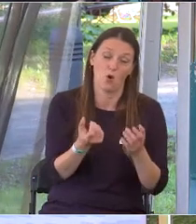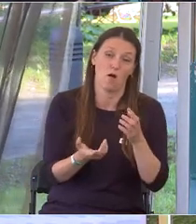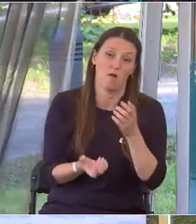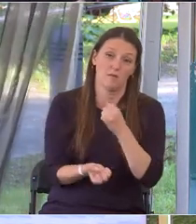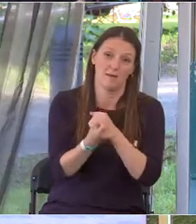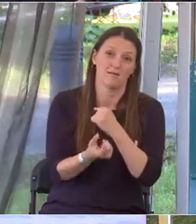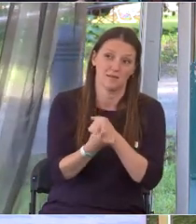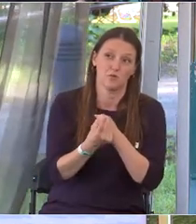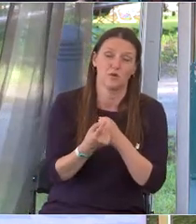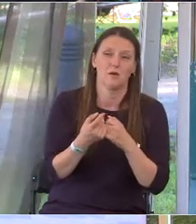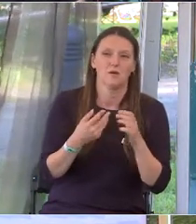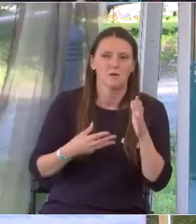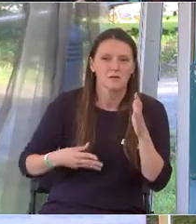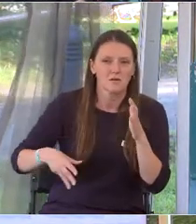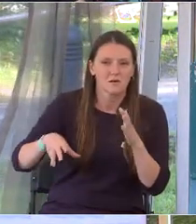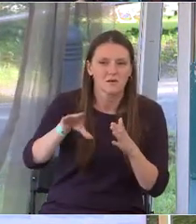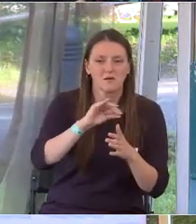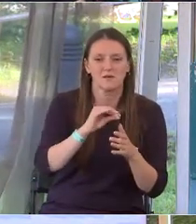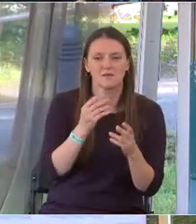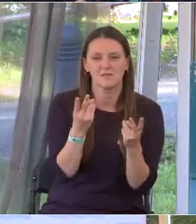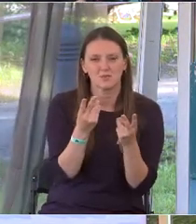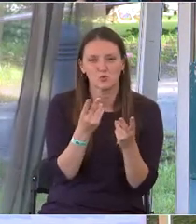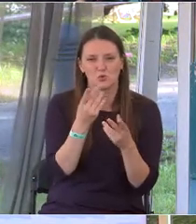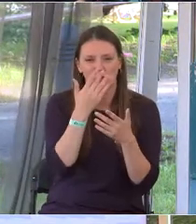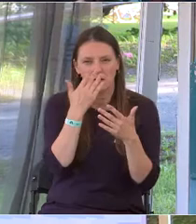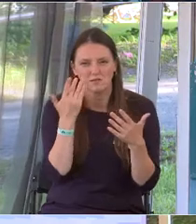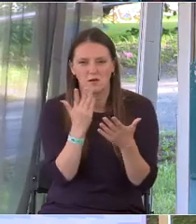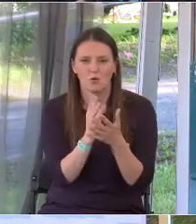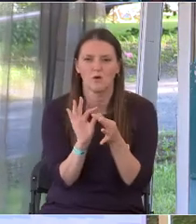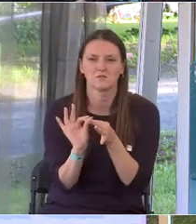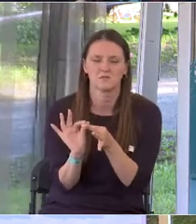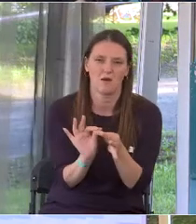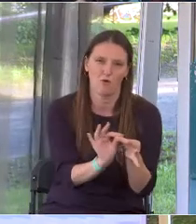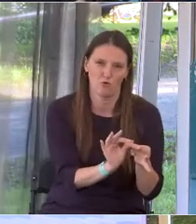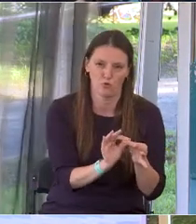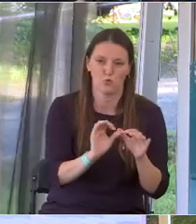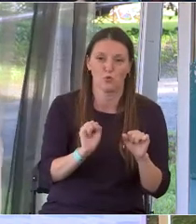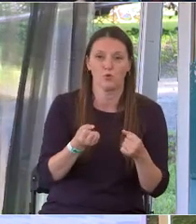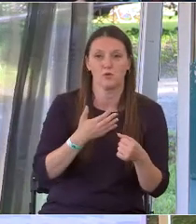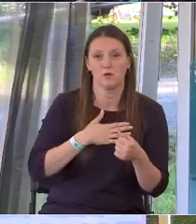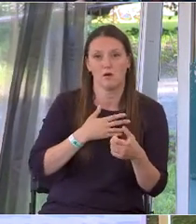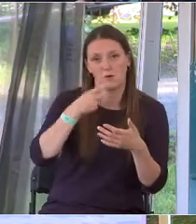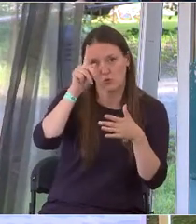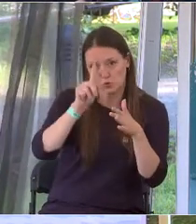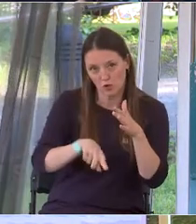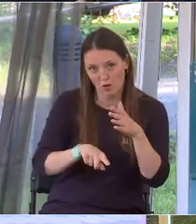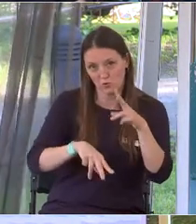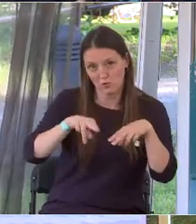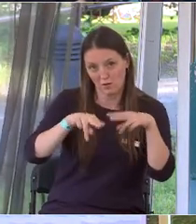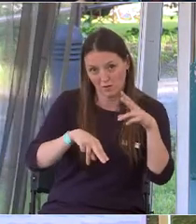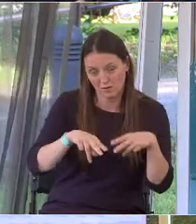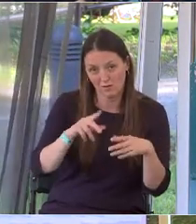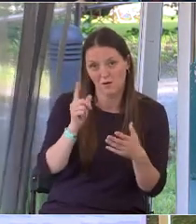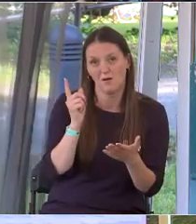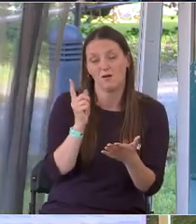again that all of these items are intertwined. So if we want to build trust in society, we do need to build it